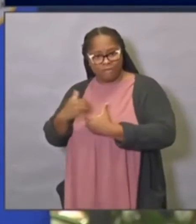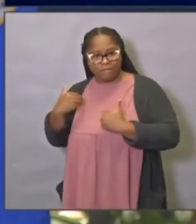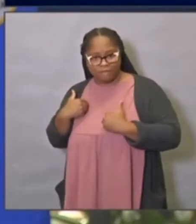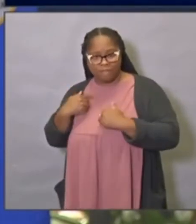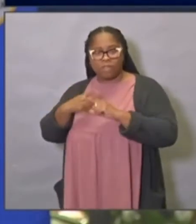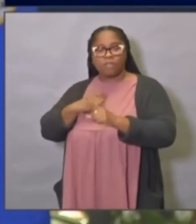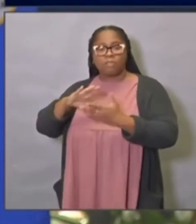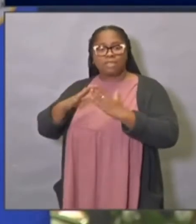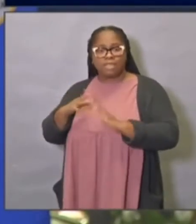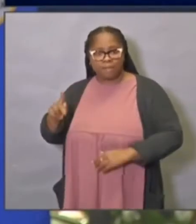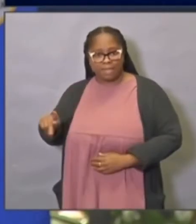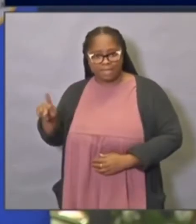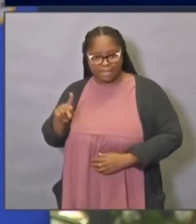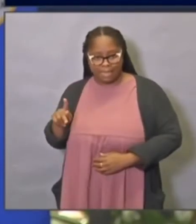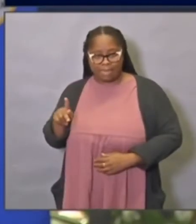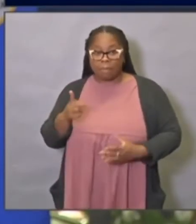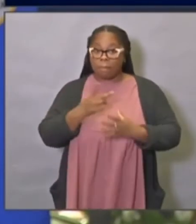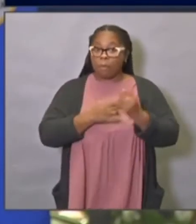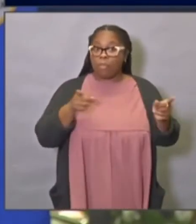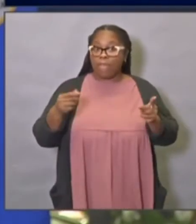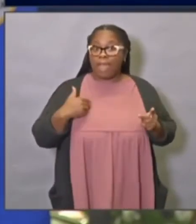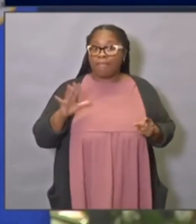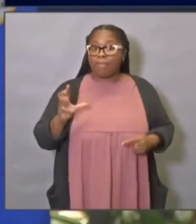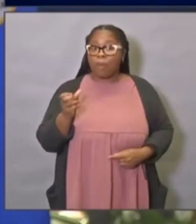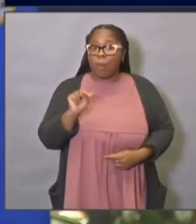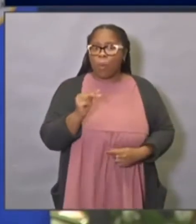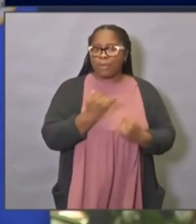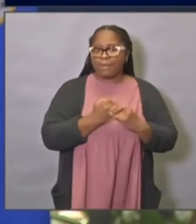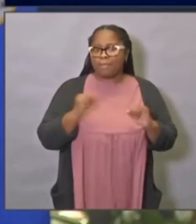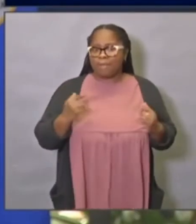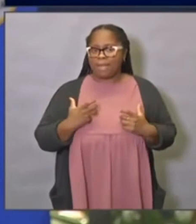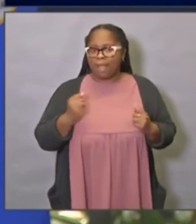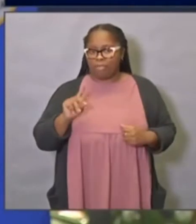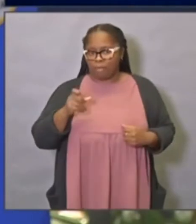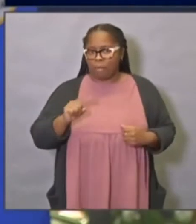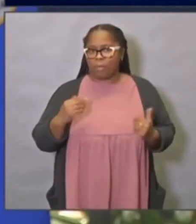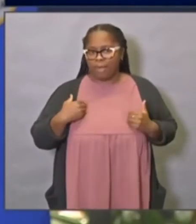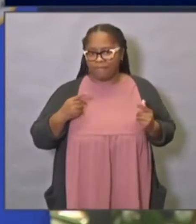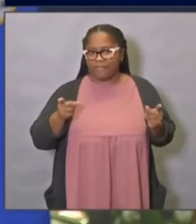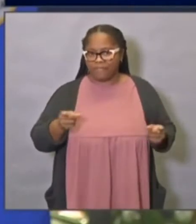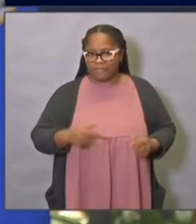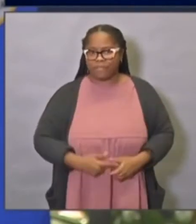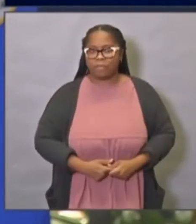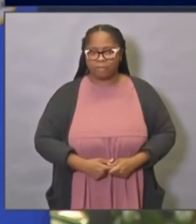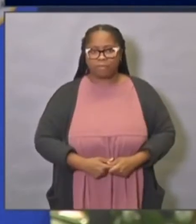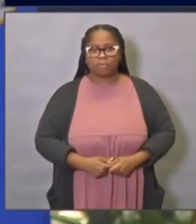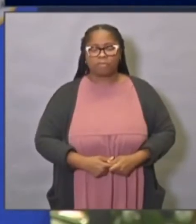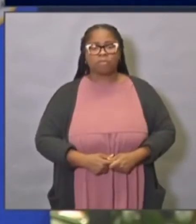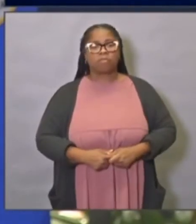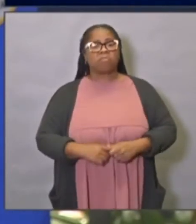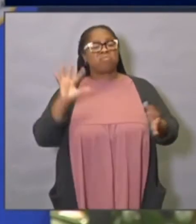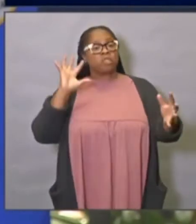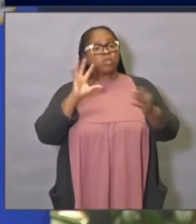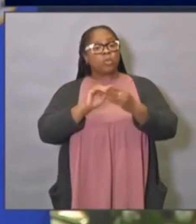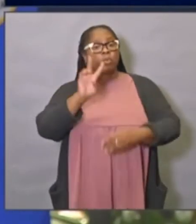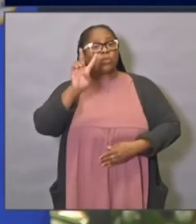City of Pasadena, both which have independent public health departments. We're reporting a total